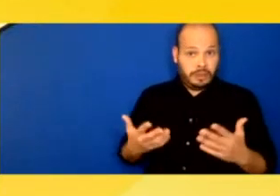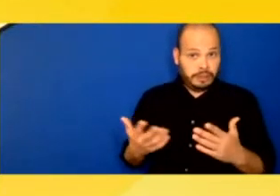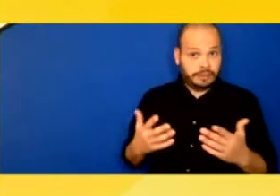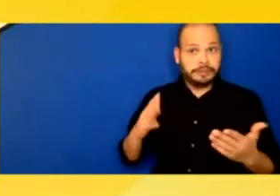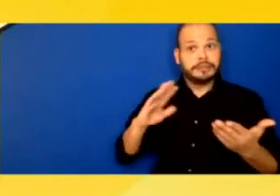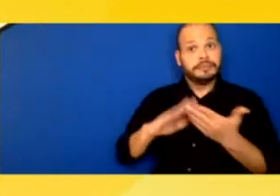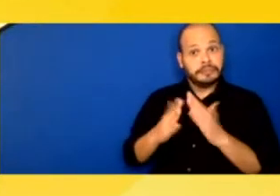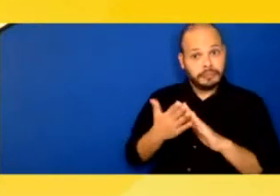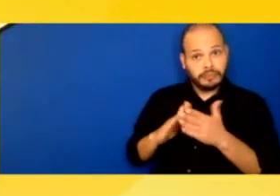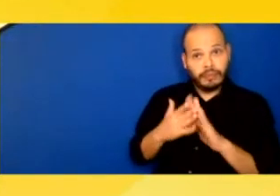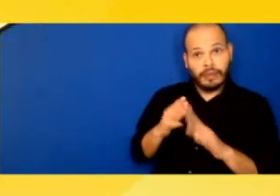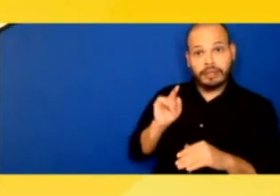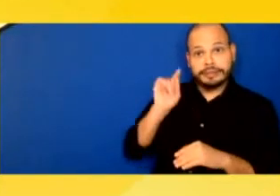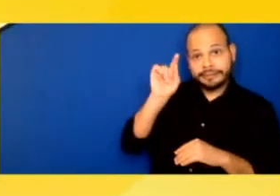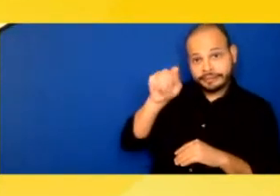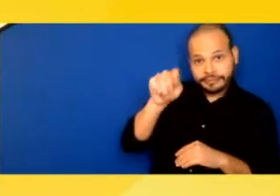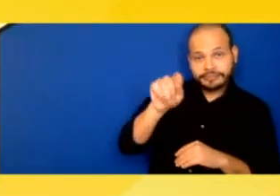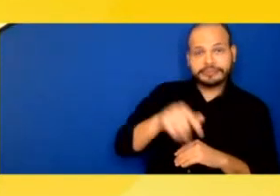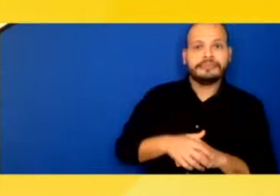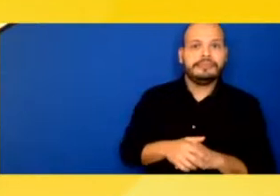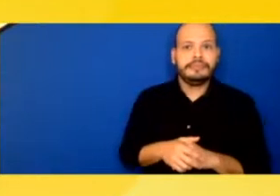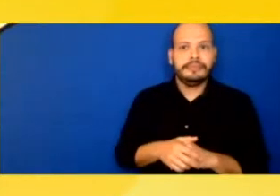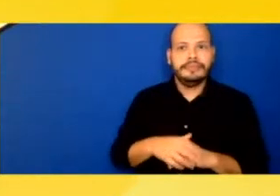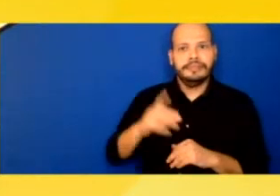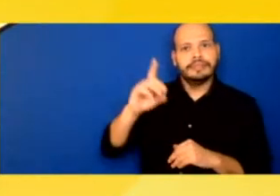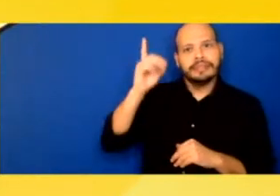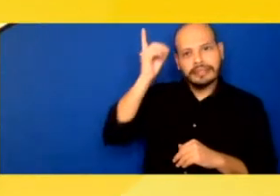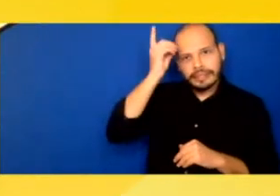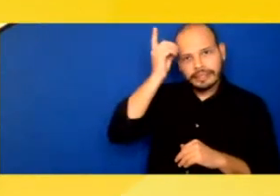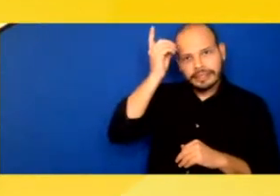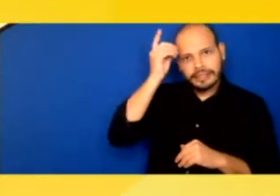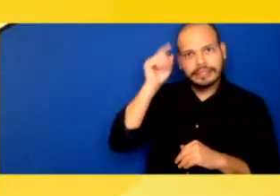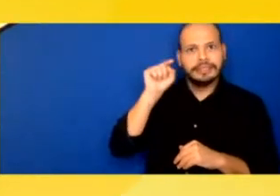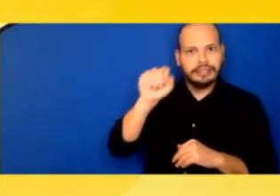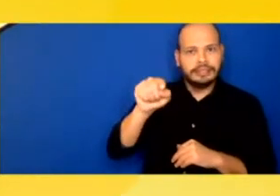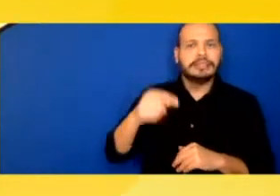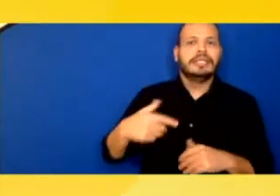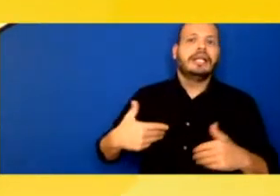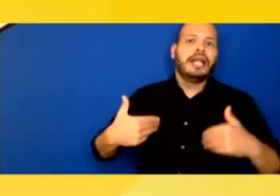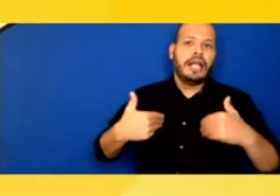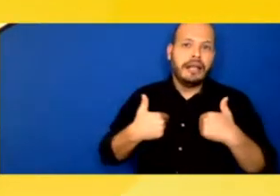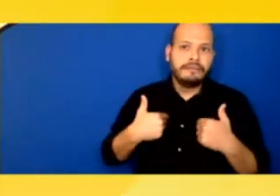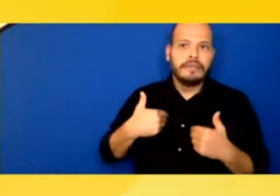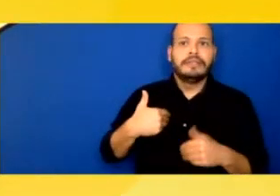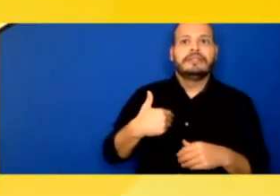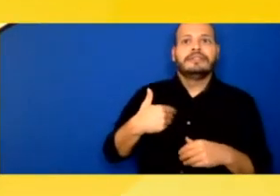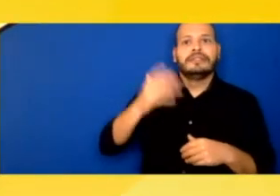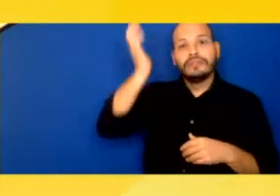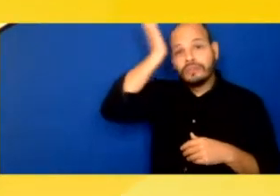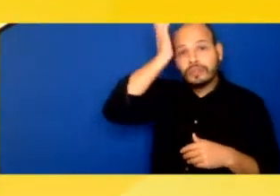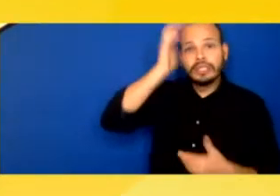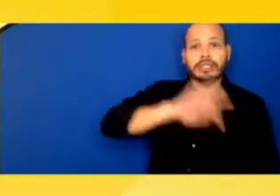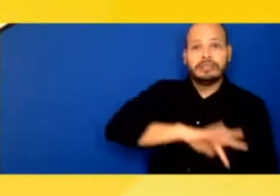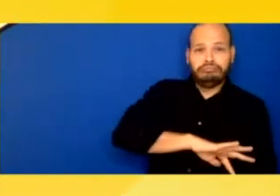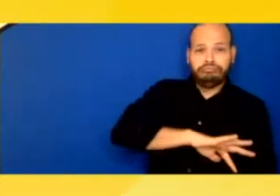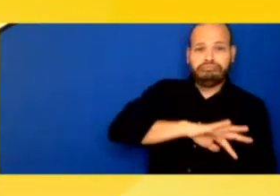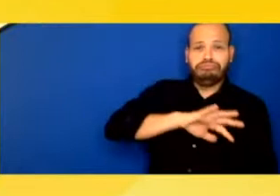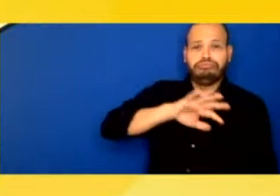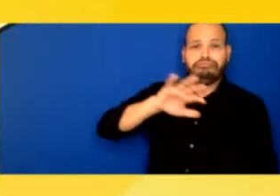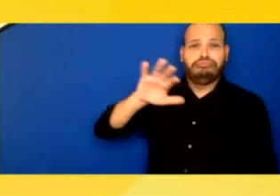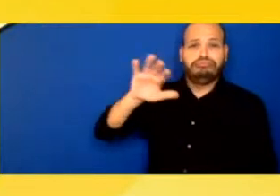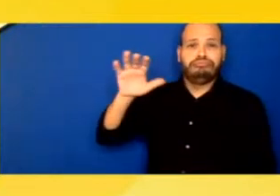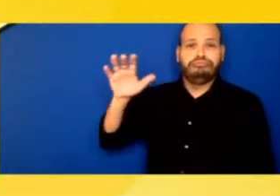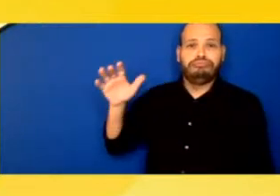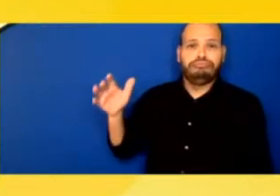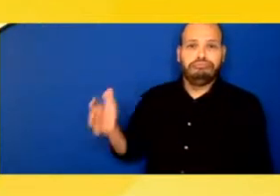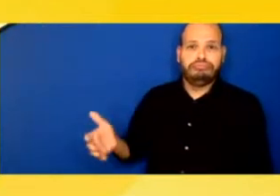Dallas, which is a mountain of garbage, literally a mountain of garbage that has resided in a singular place in Dallas, which